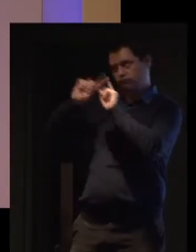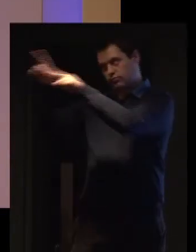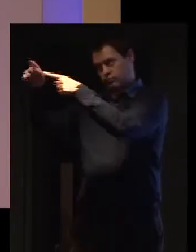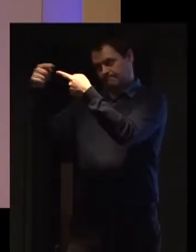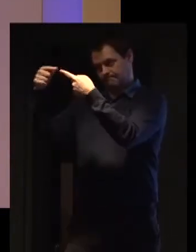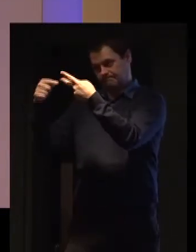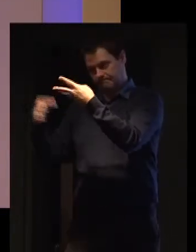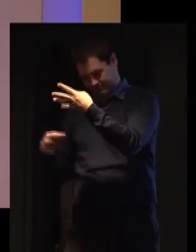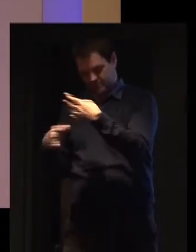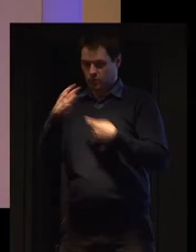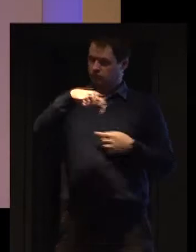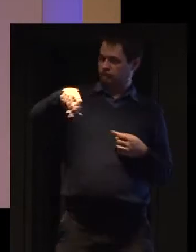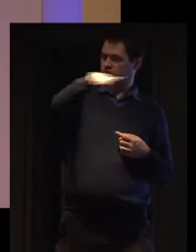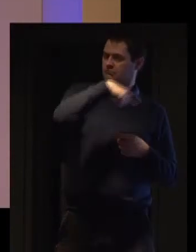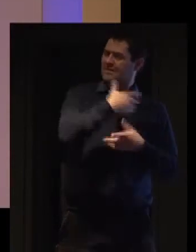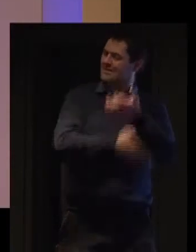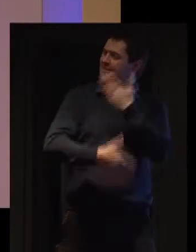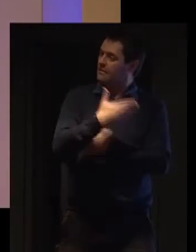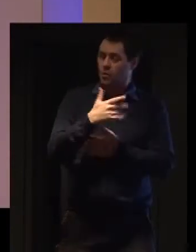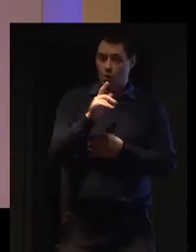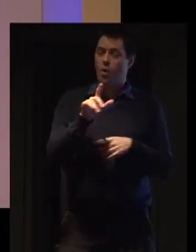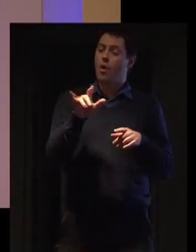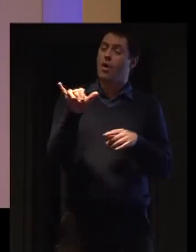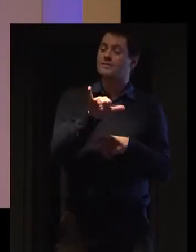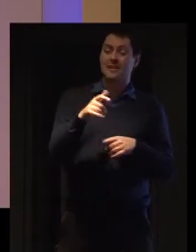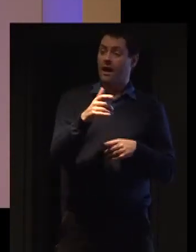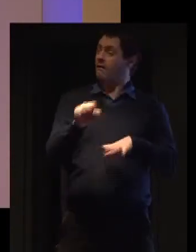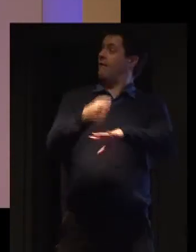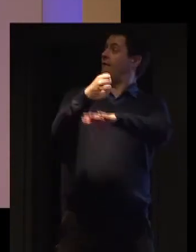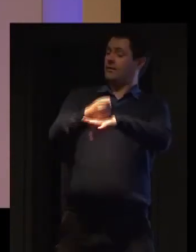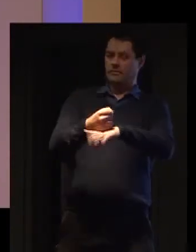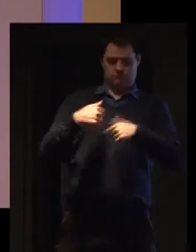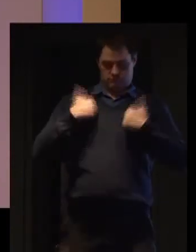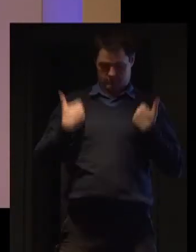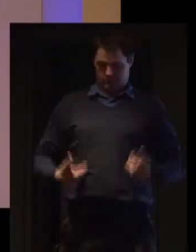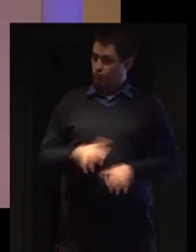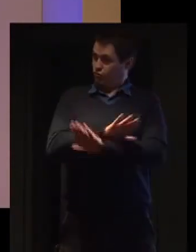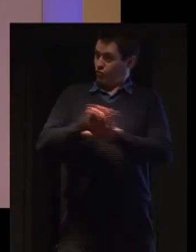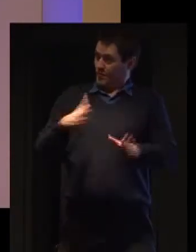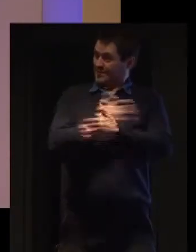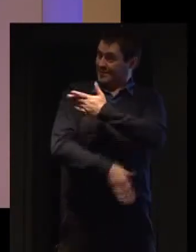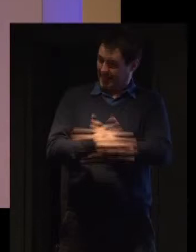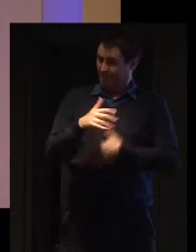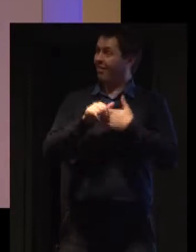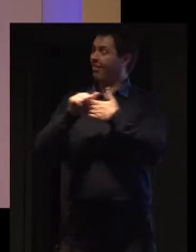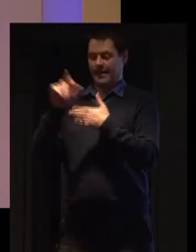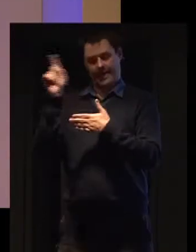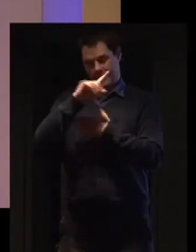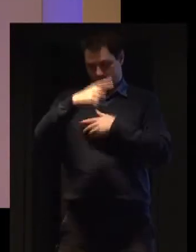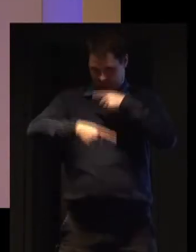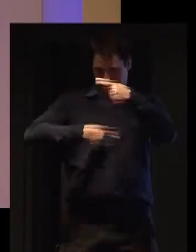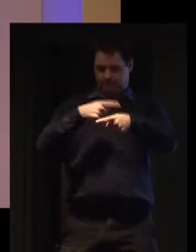be is user-led. It's important that these DSAs are led by the users, by the customers, by the people